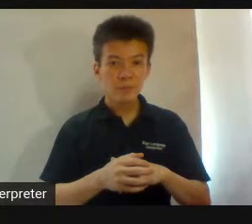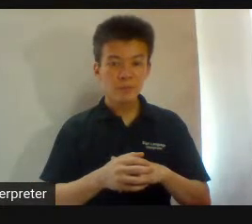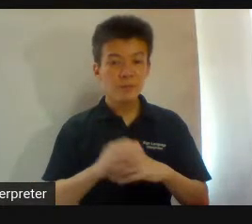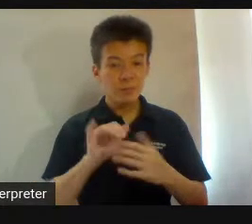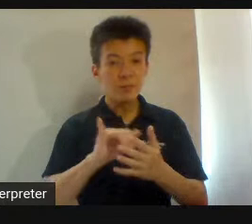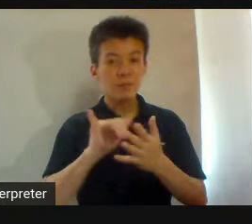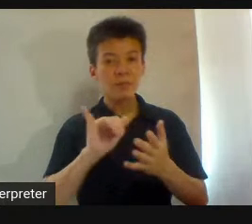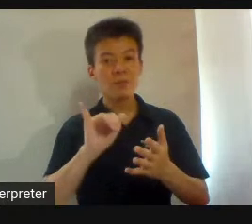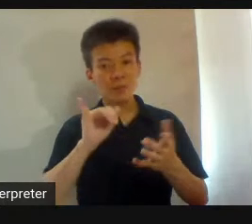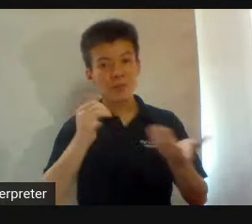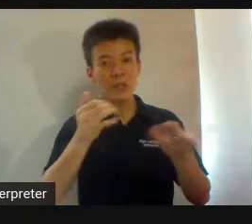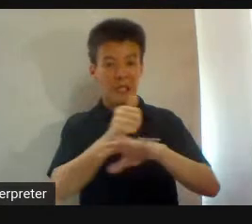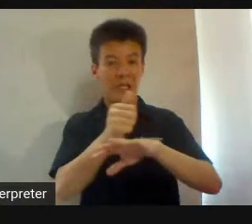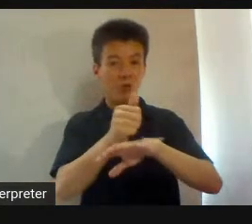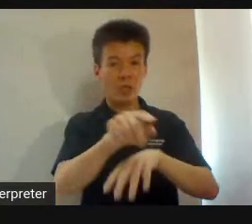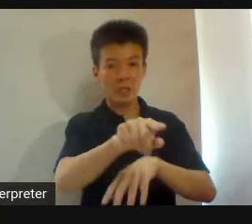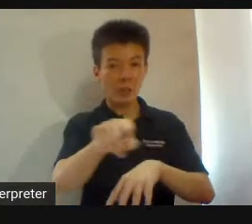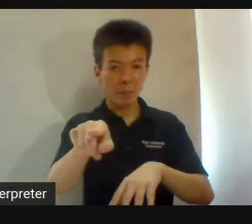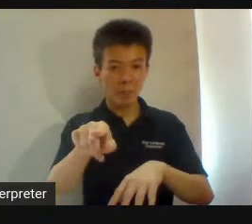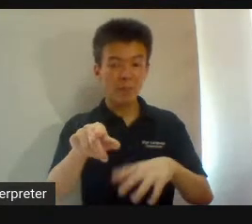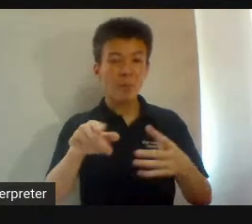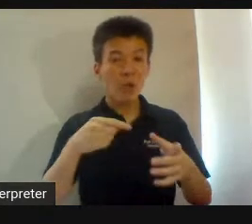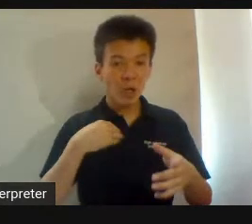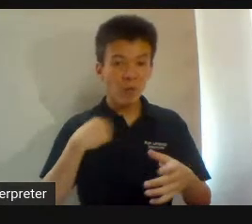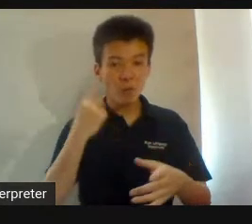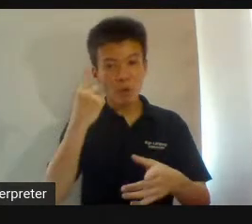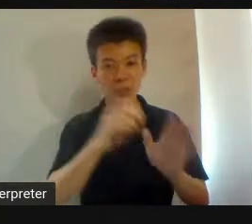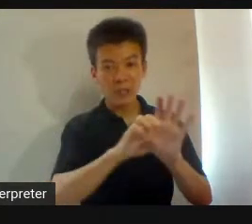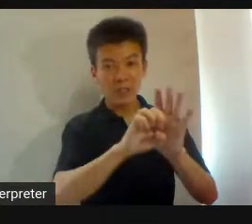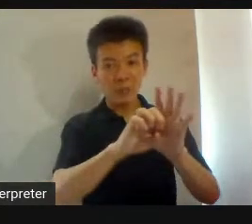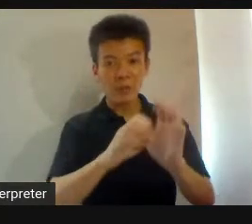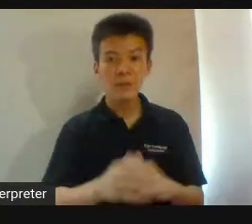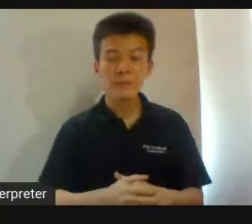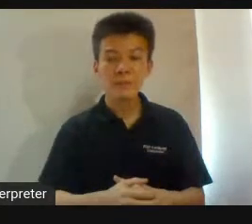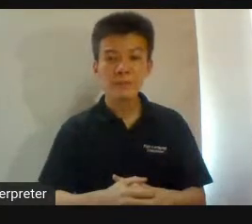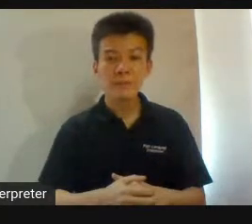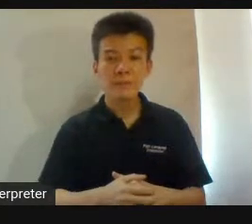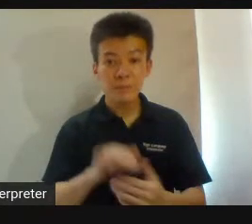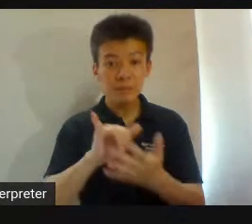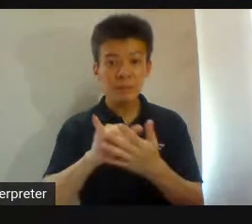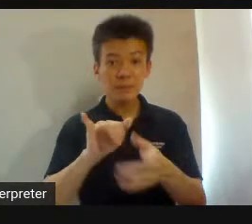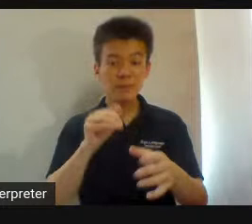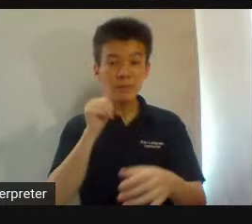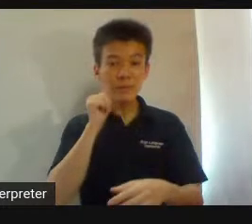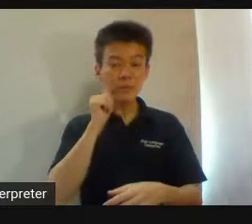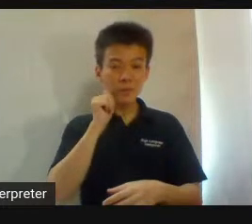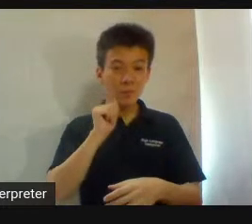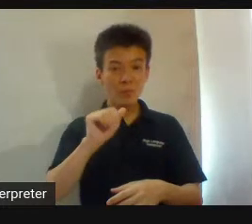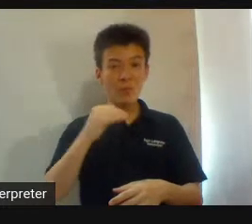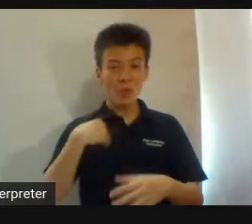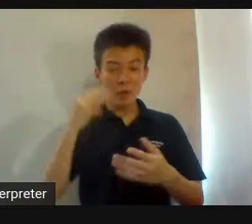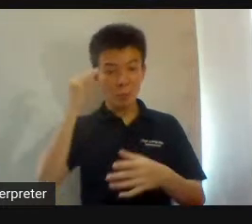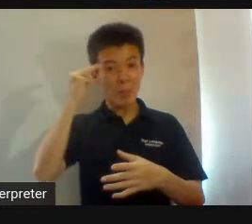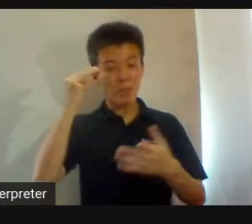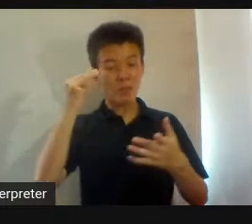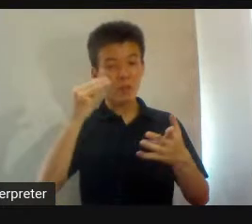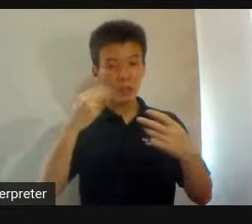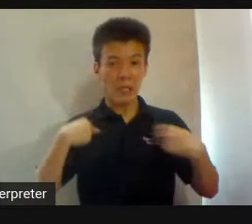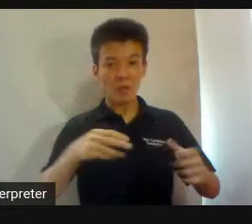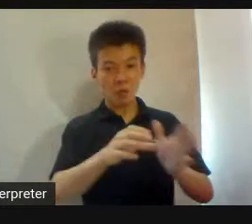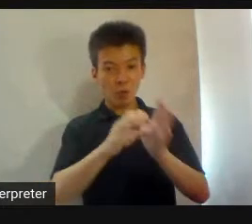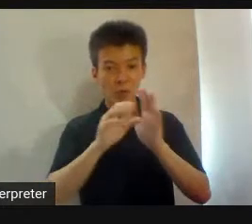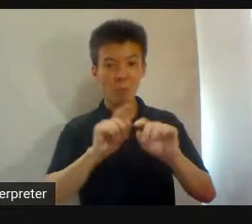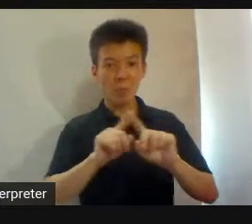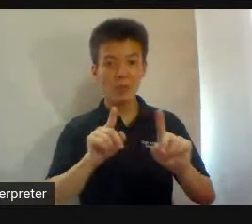that kind of like affect them. Yeah. So I have one example. There's this girl who has a mental health condition, but she